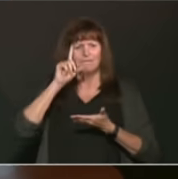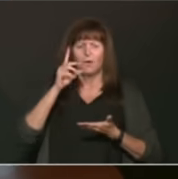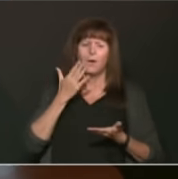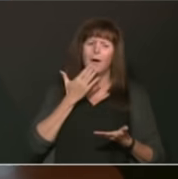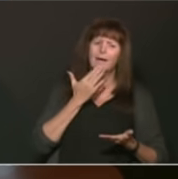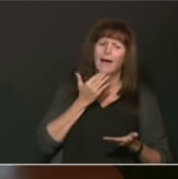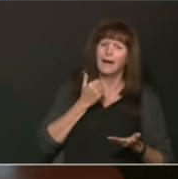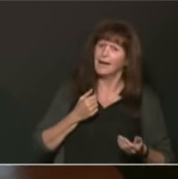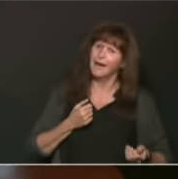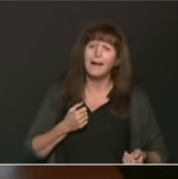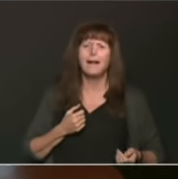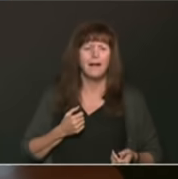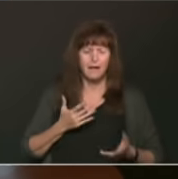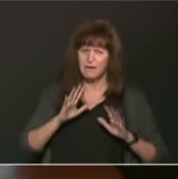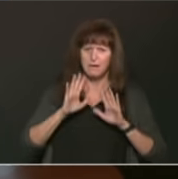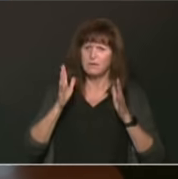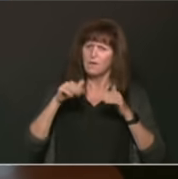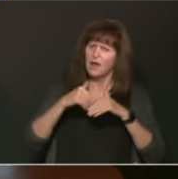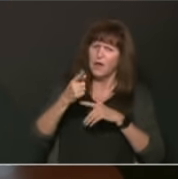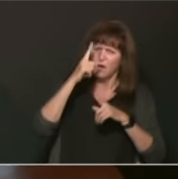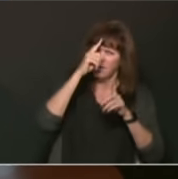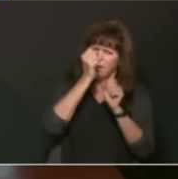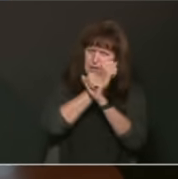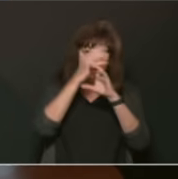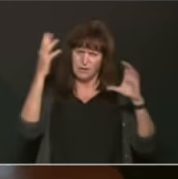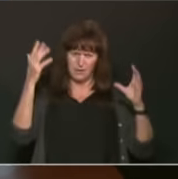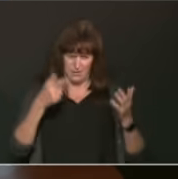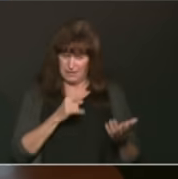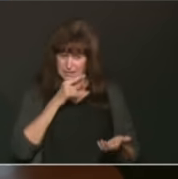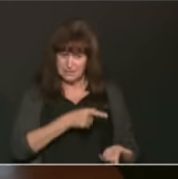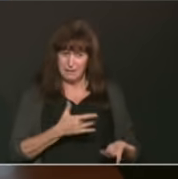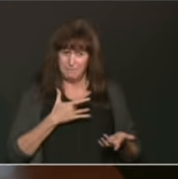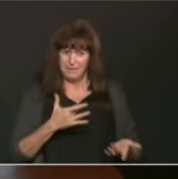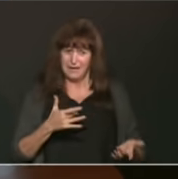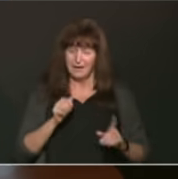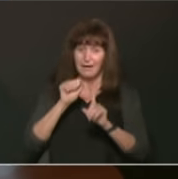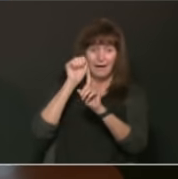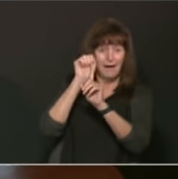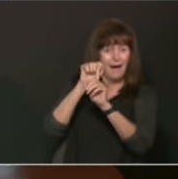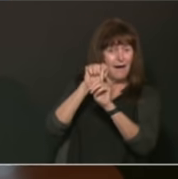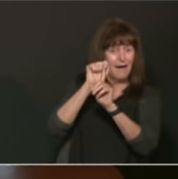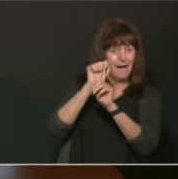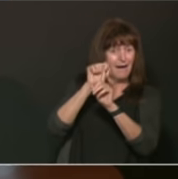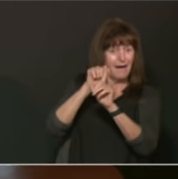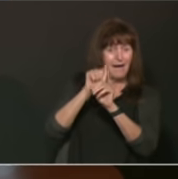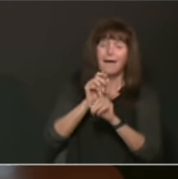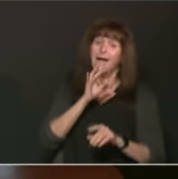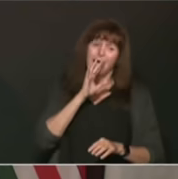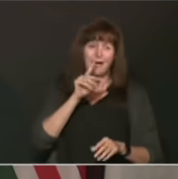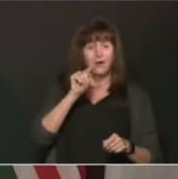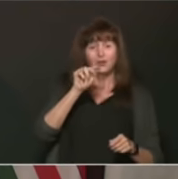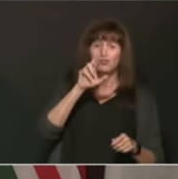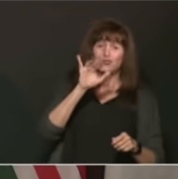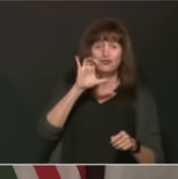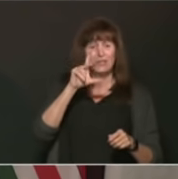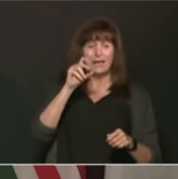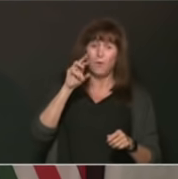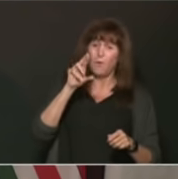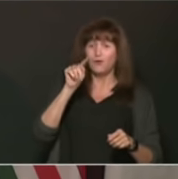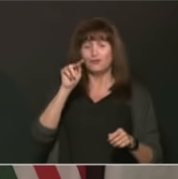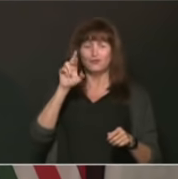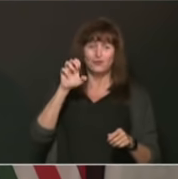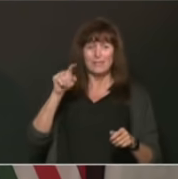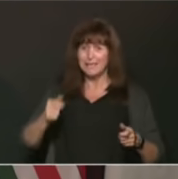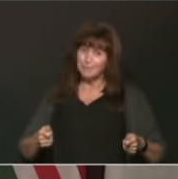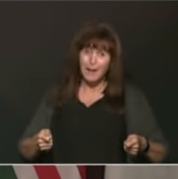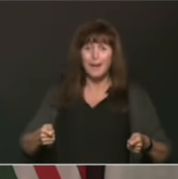that going. Kids generally go to the doors and shout trick-or-treat. Should they just not be speaking at all? Oh, no, I mean, they'll